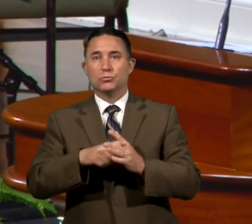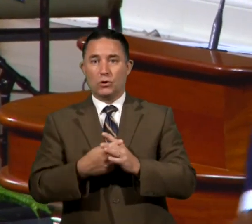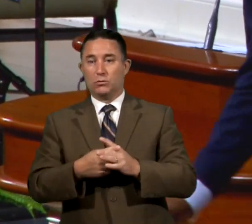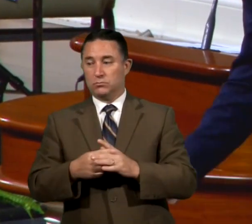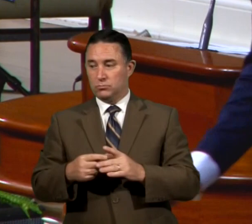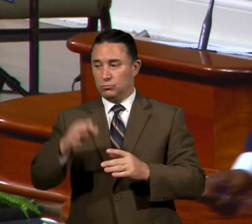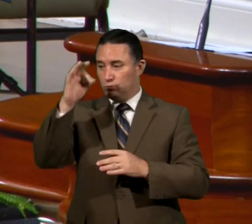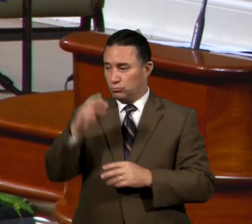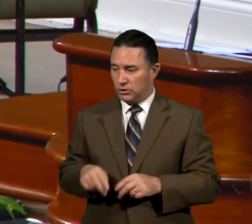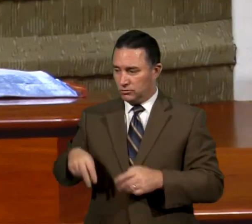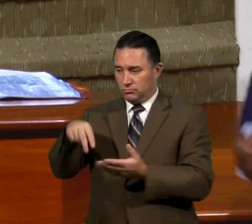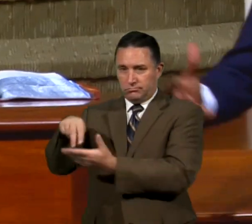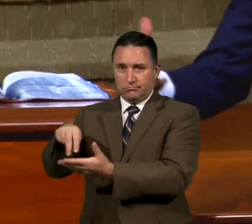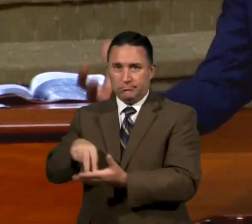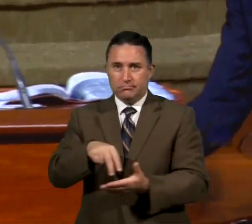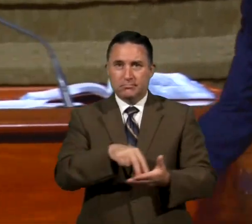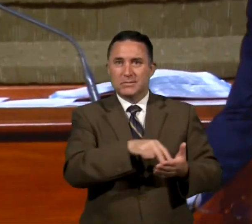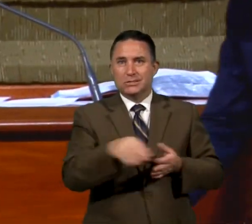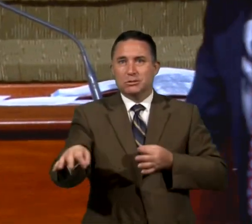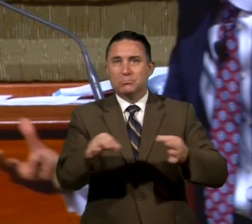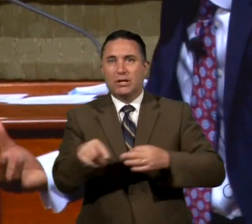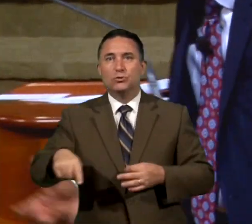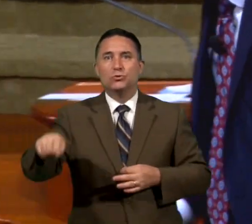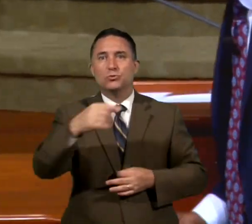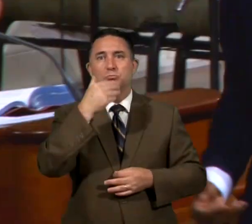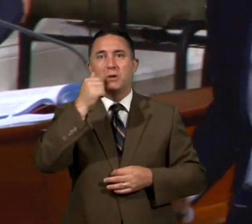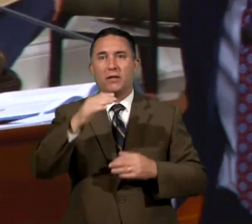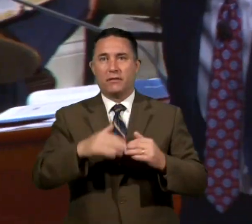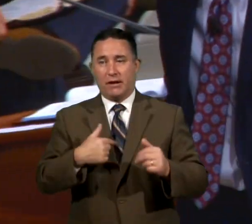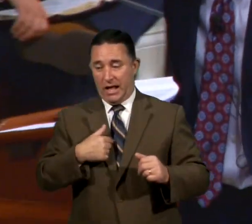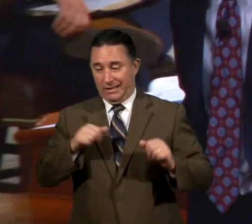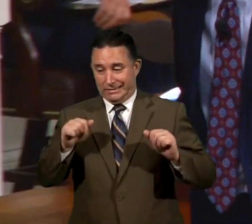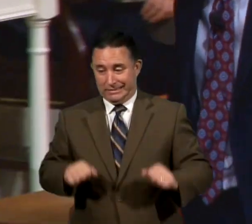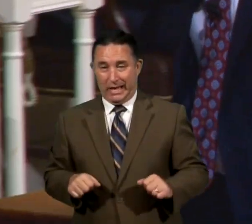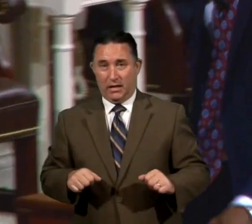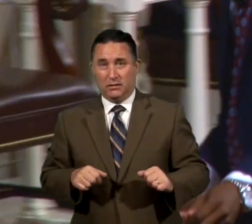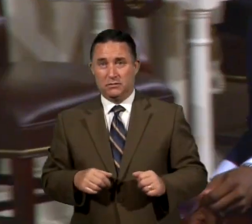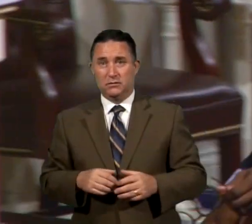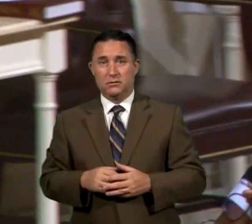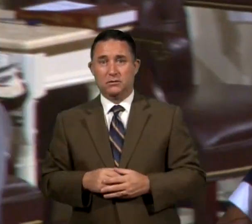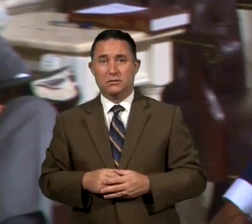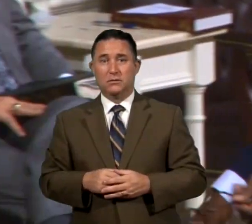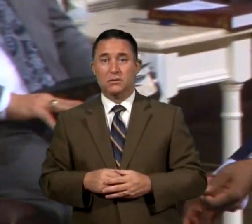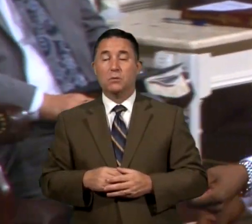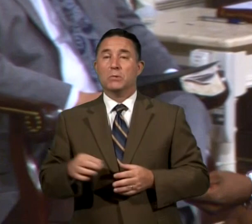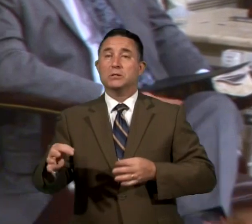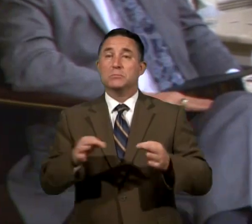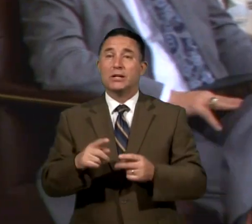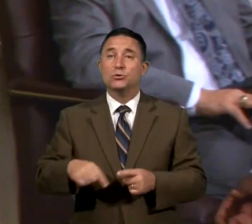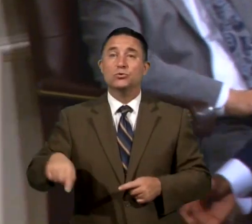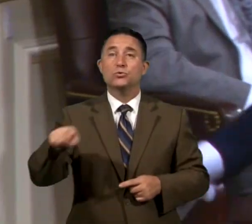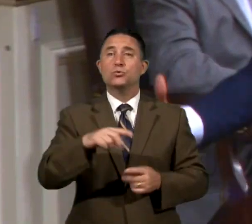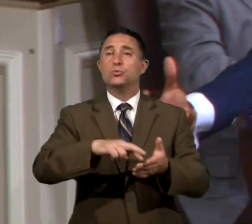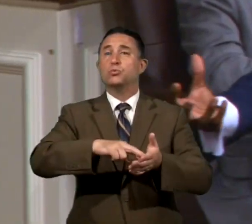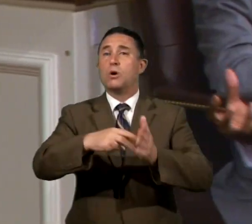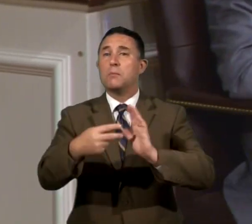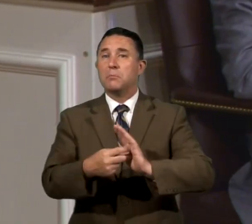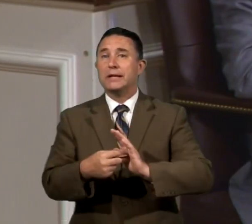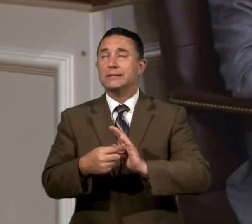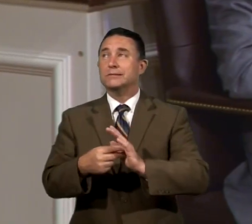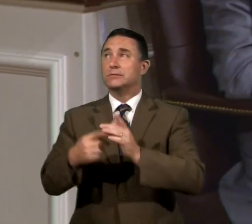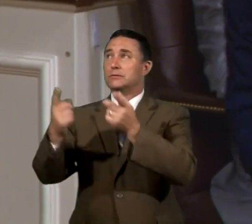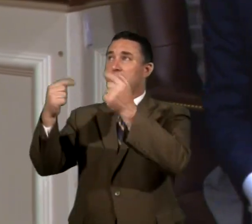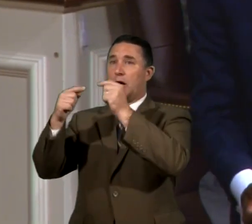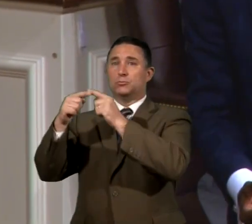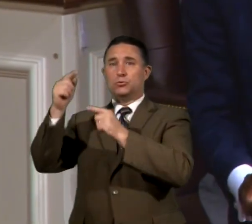preachers lined up down here to get you and explain to you a lot better than I ever can and ever will. But they'll explain to you what it means to come to